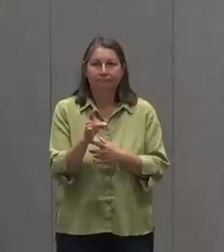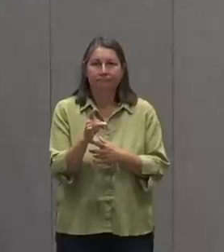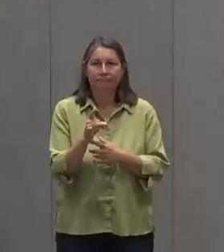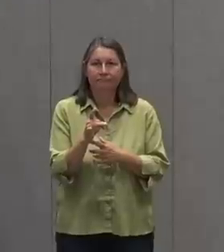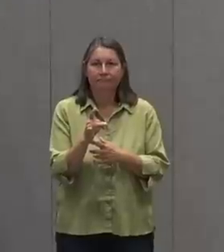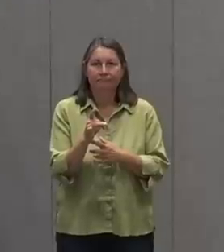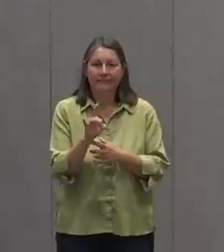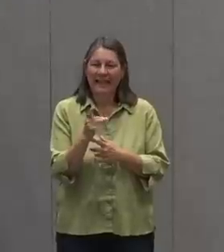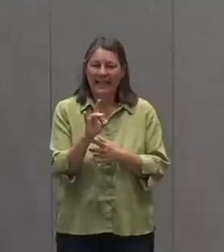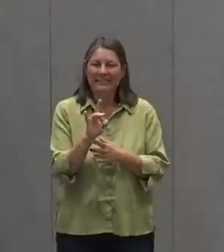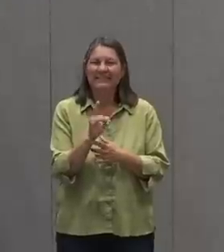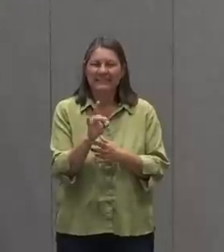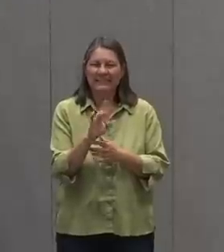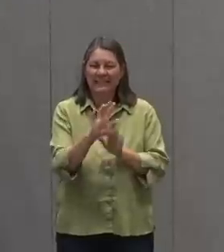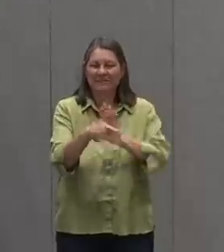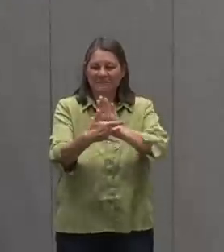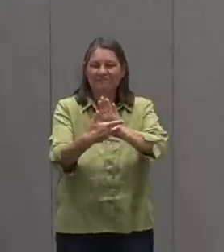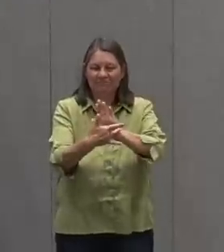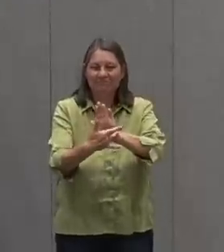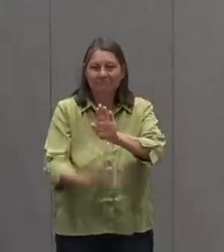I think that 18's got to go in here.